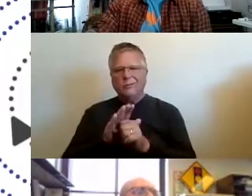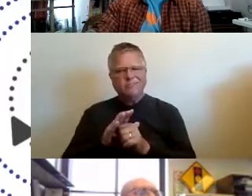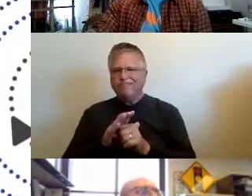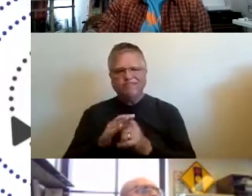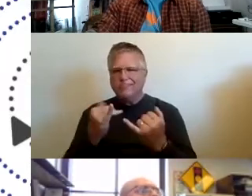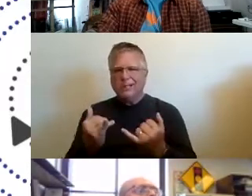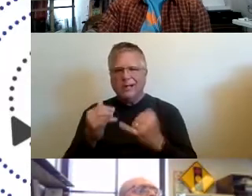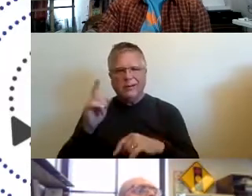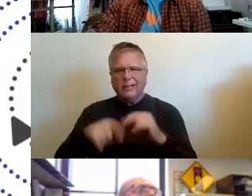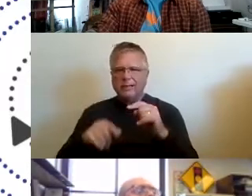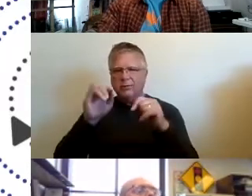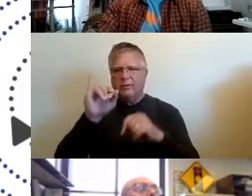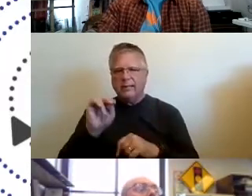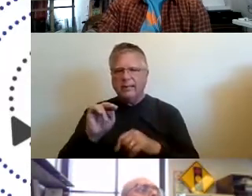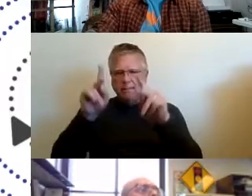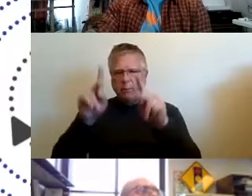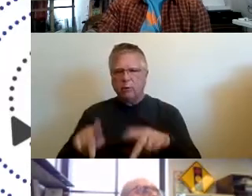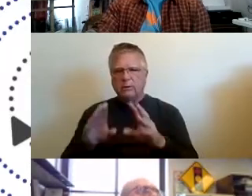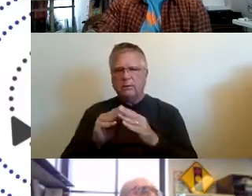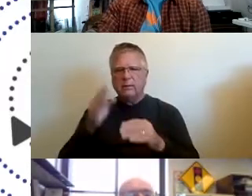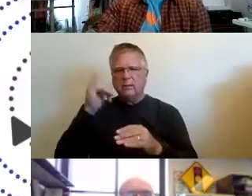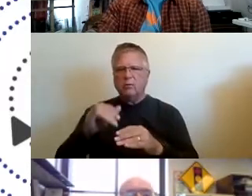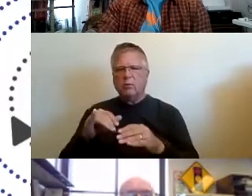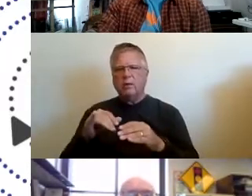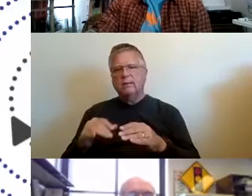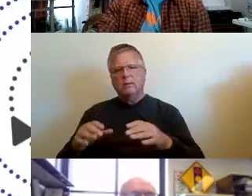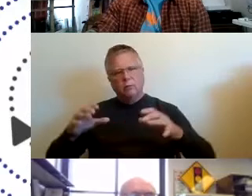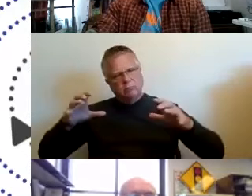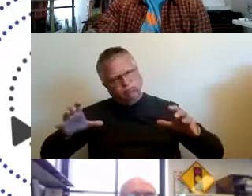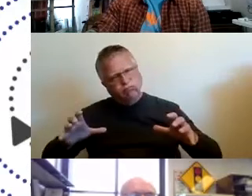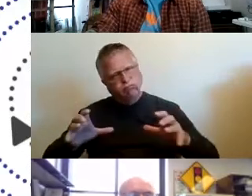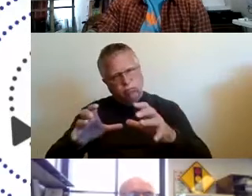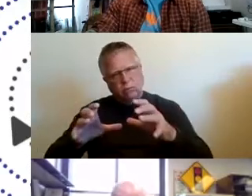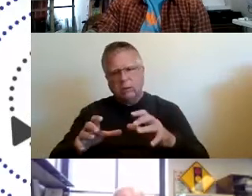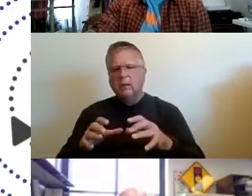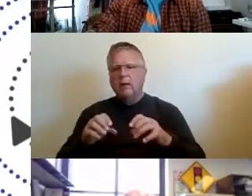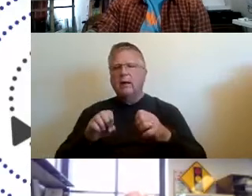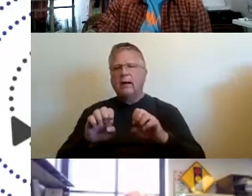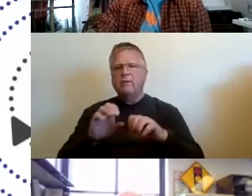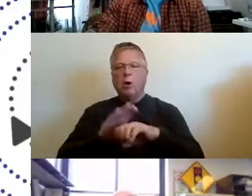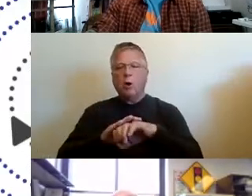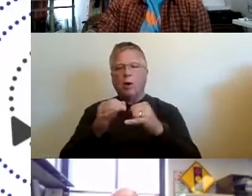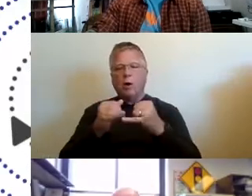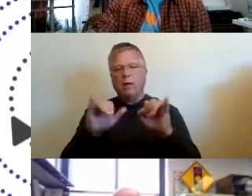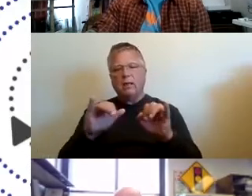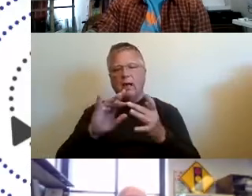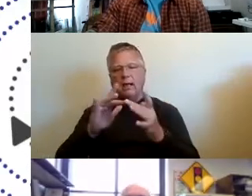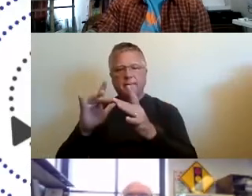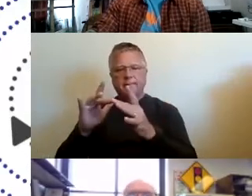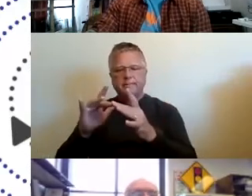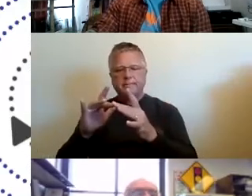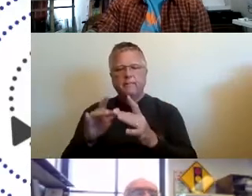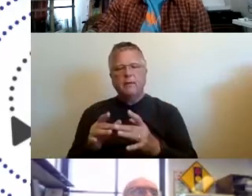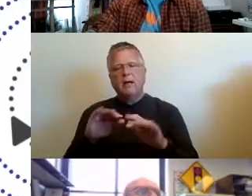do in-person meeting. That's why we are doubling down our effort on the online platform. So how this whole process